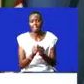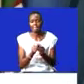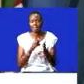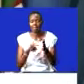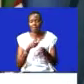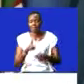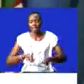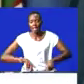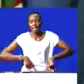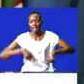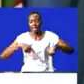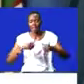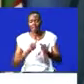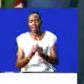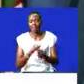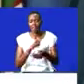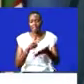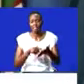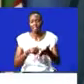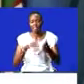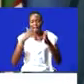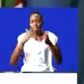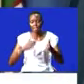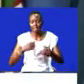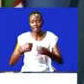their livelihoods. I think this is a big challenge.